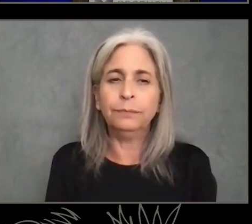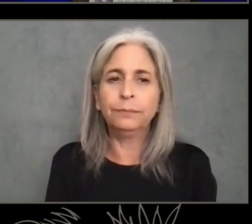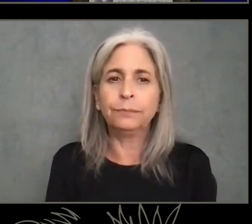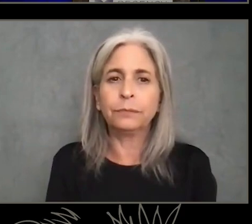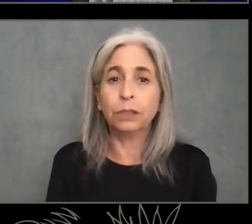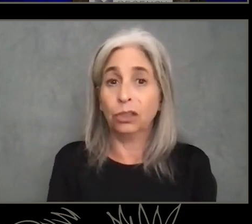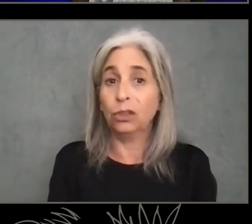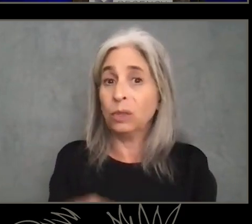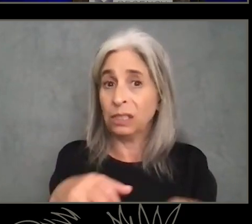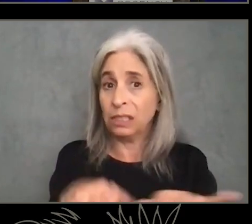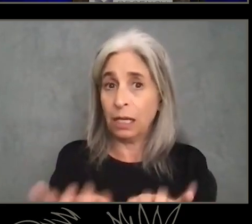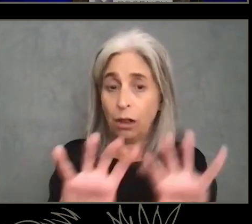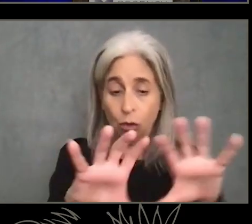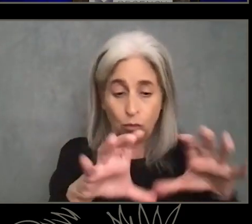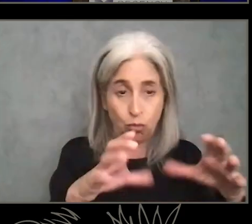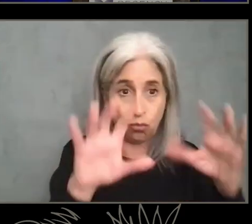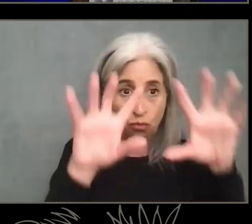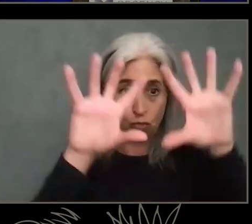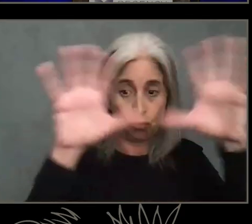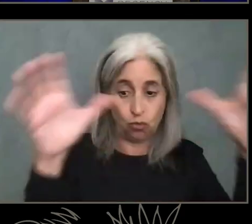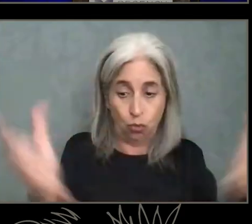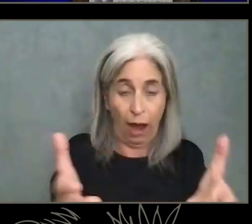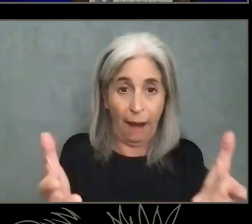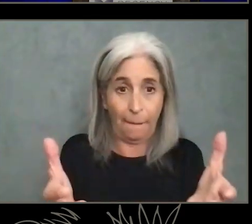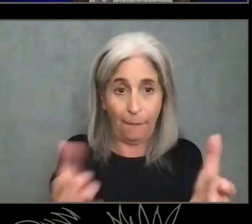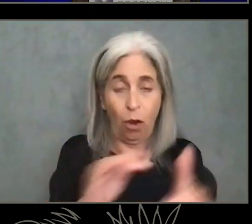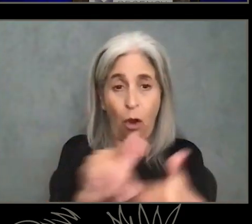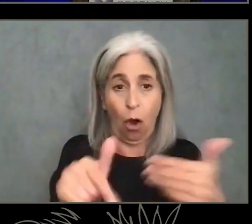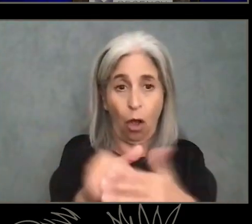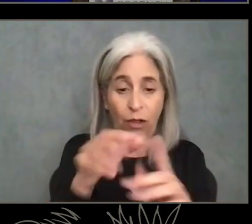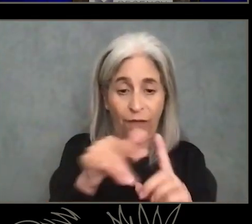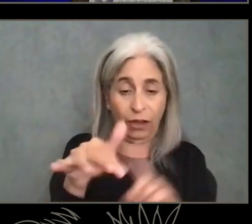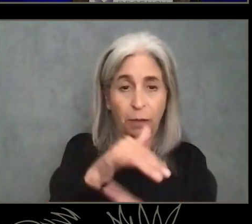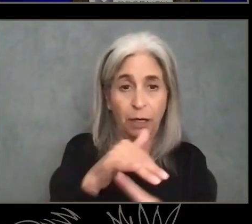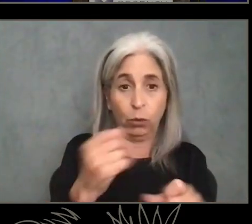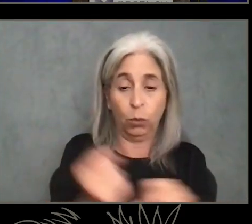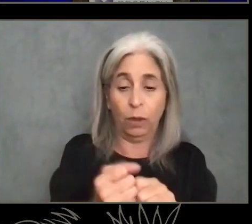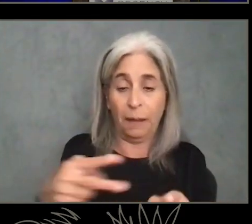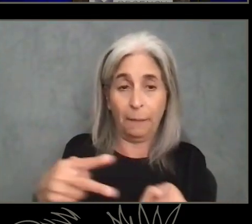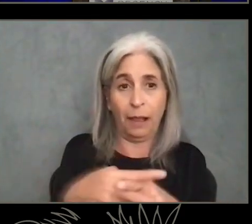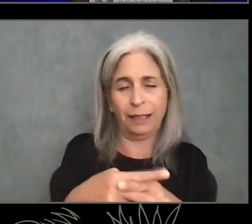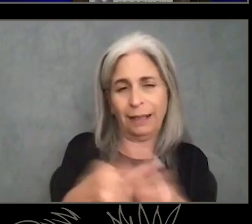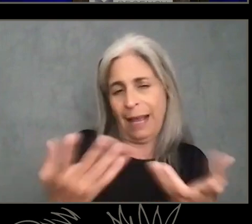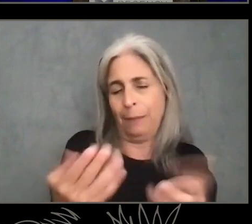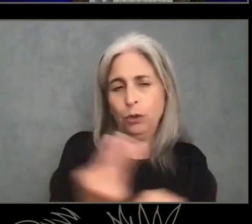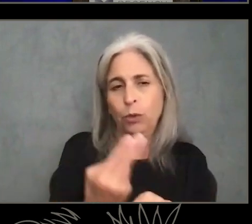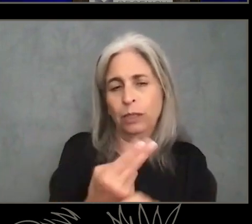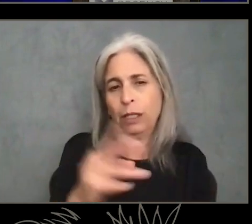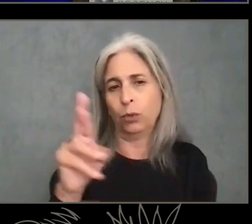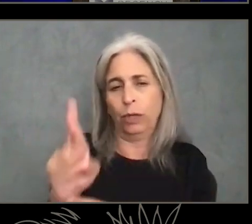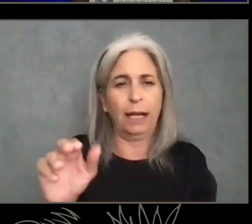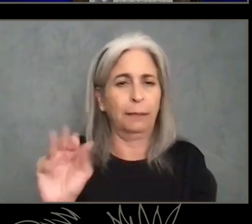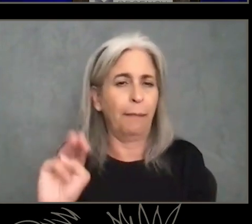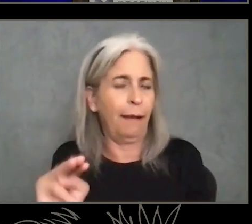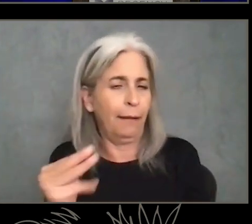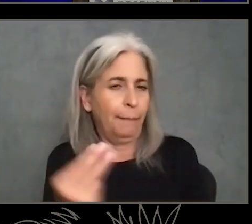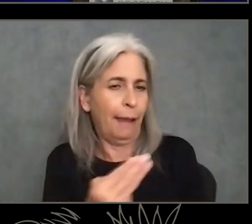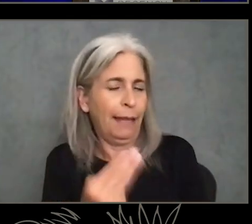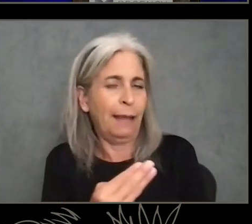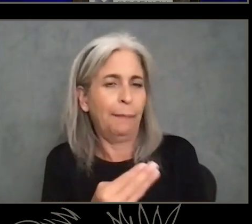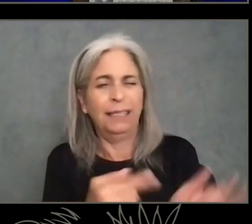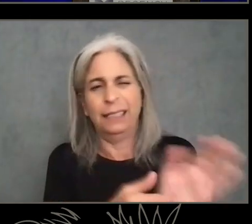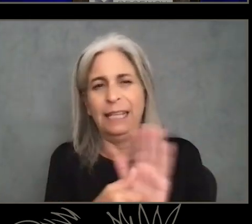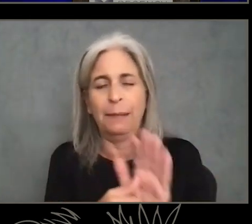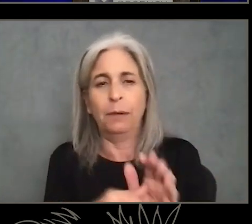So you can still wrap all these environments in a particular plugin. I'm just using, of course, React Miami as an example. But you could